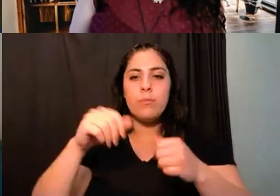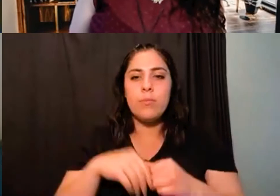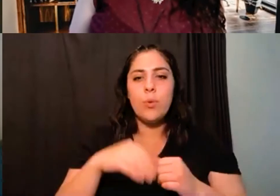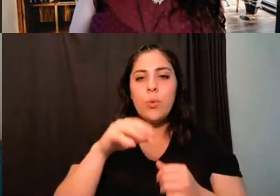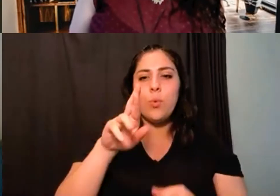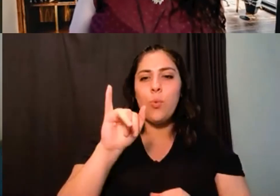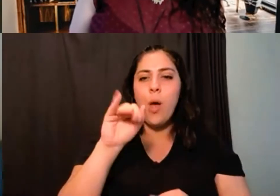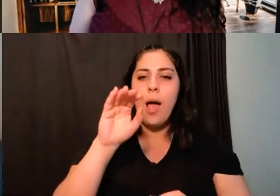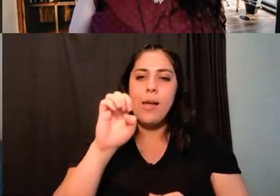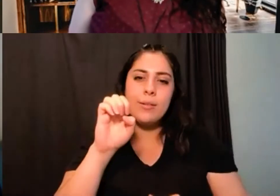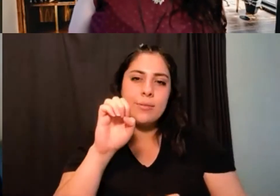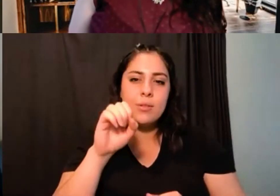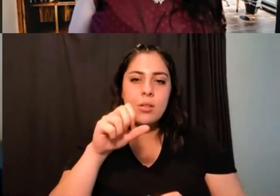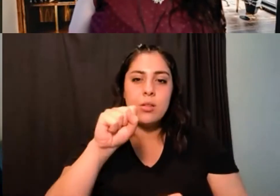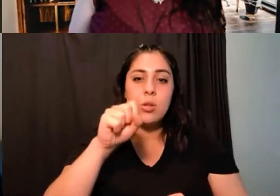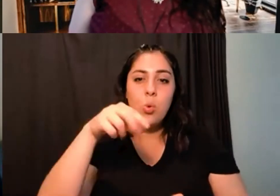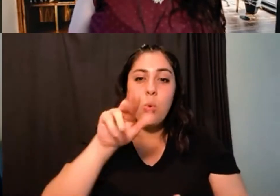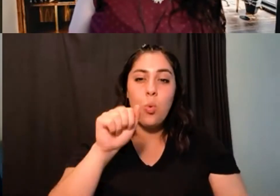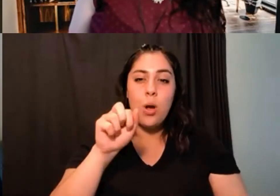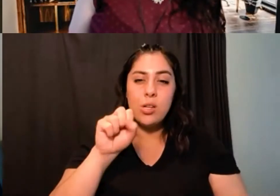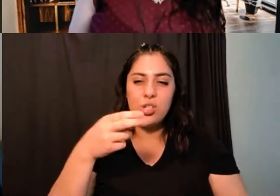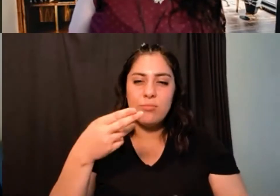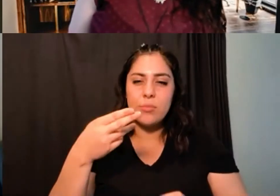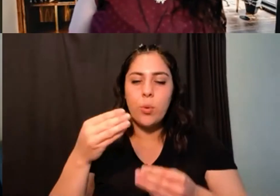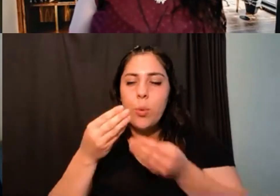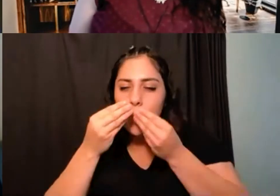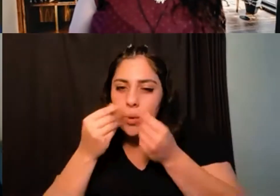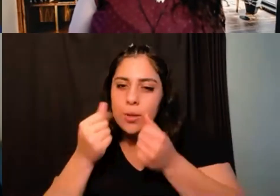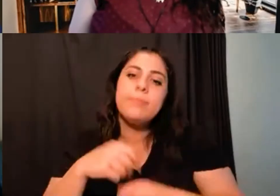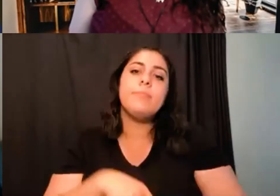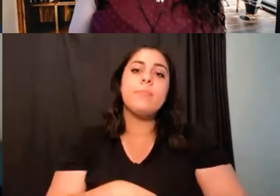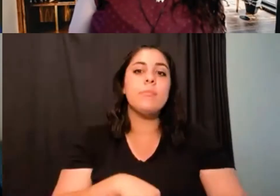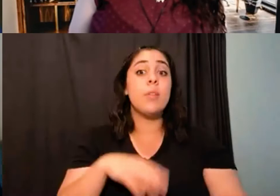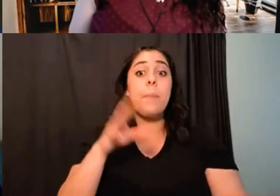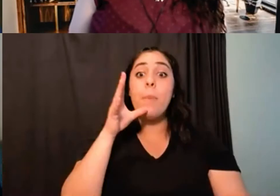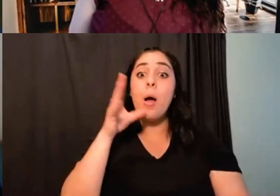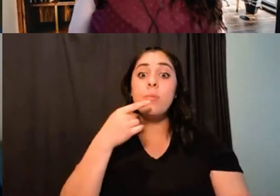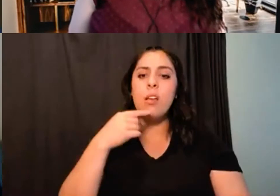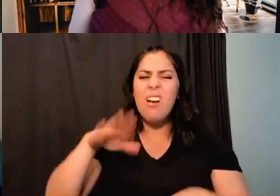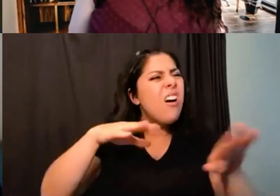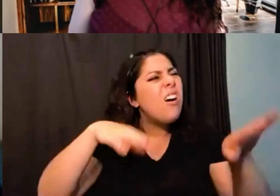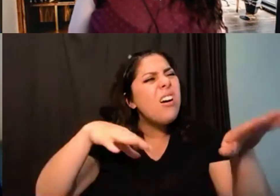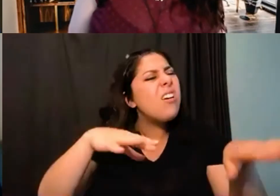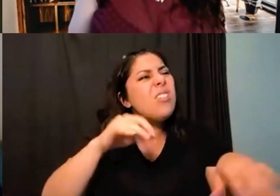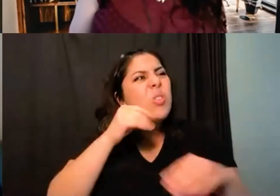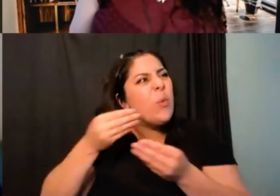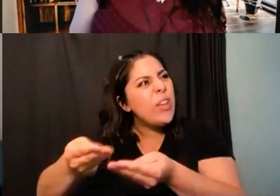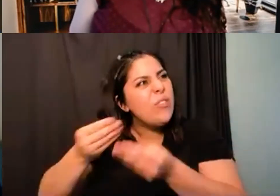stove. I remember my mother say, no le sirves tanto, Heriberta, que se va a poner